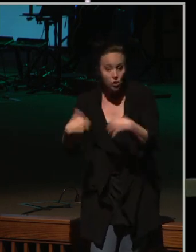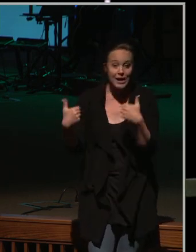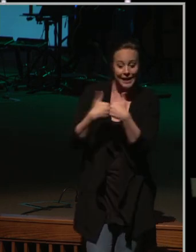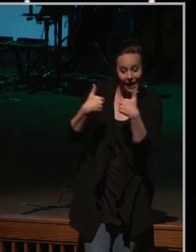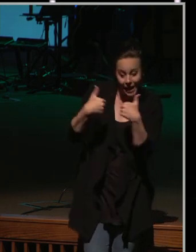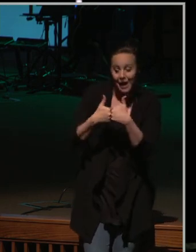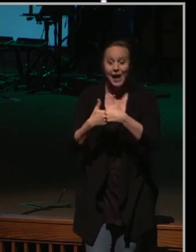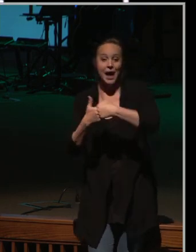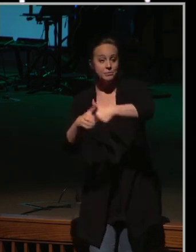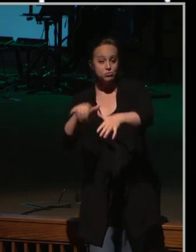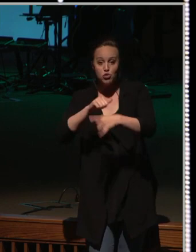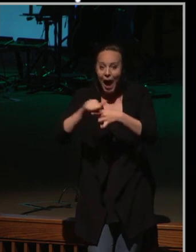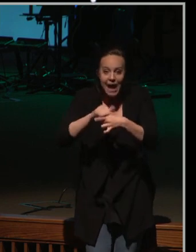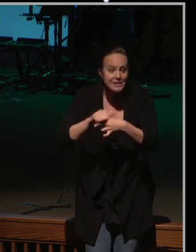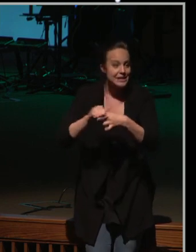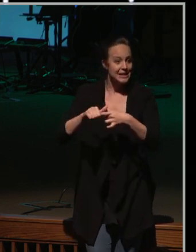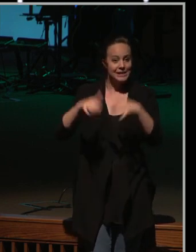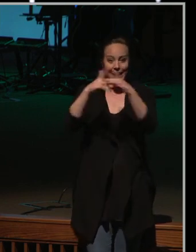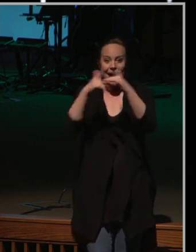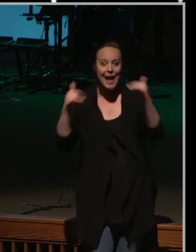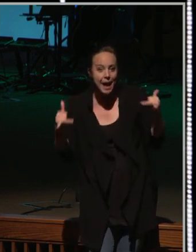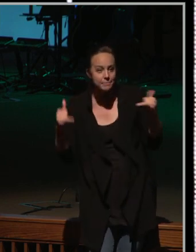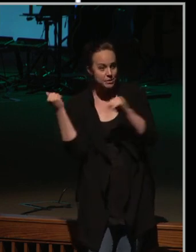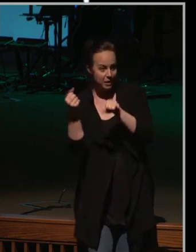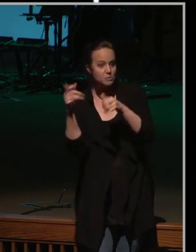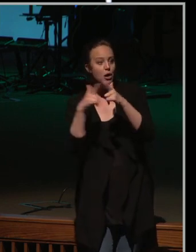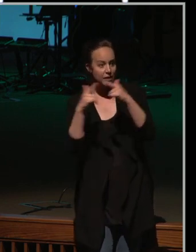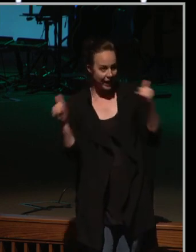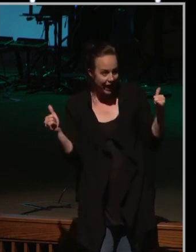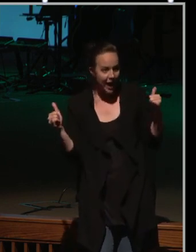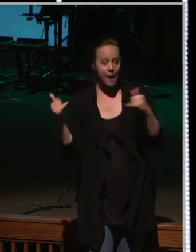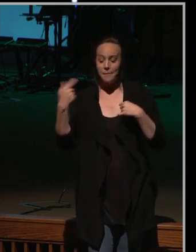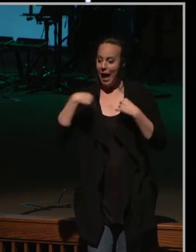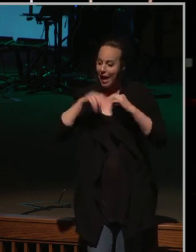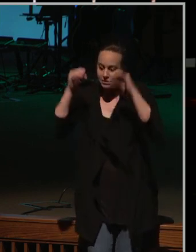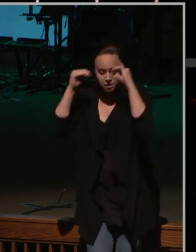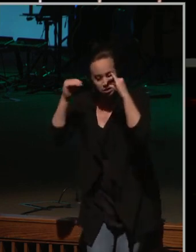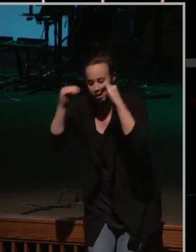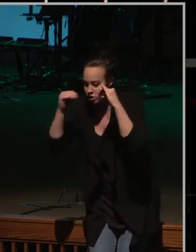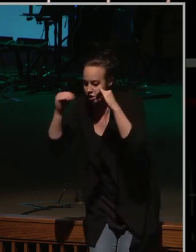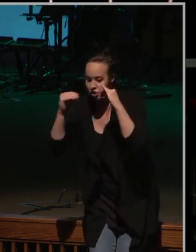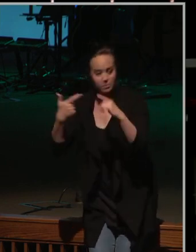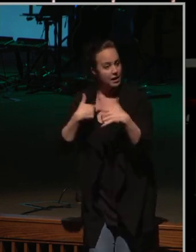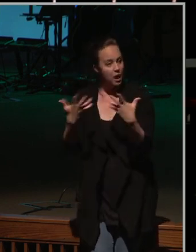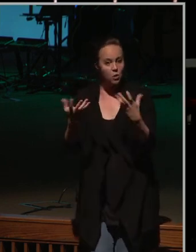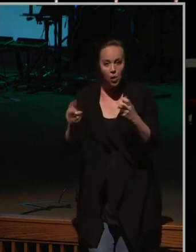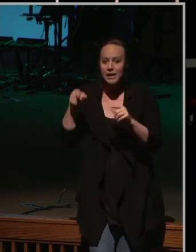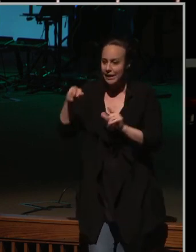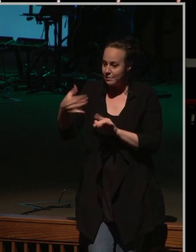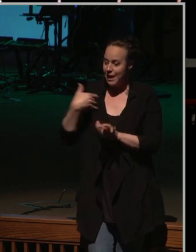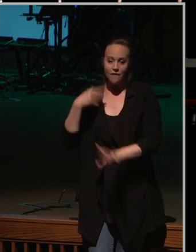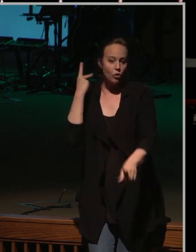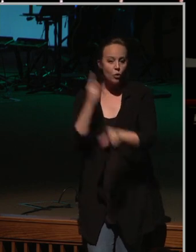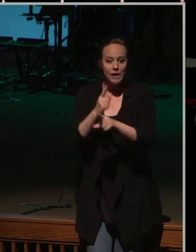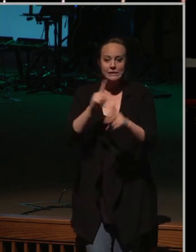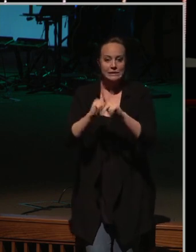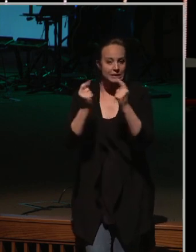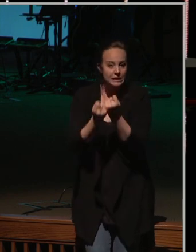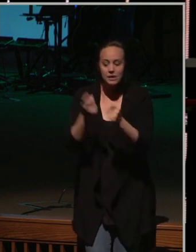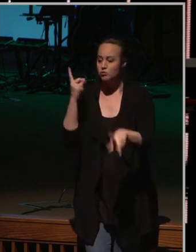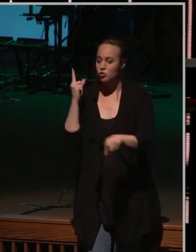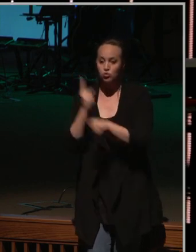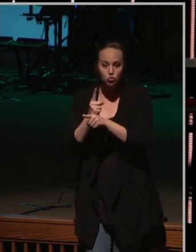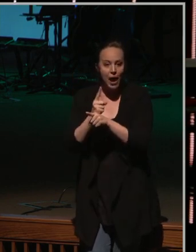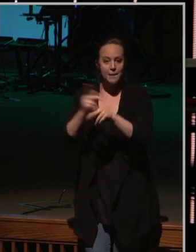help develop his skills, and then as he got older, we had to get on the right teams and the right travel teams, and we would go to showcases so that he could